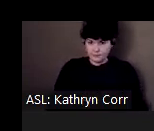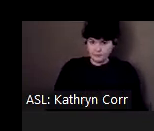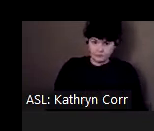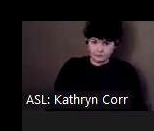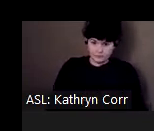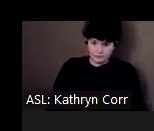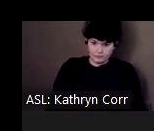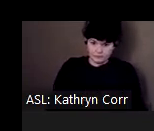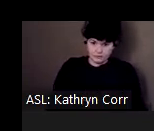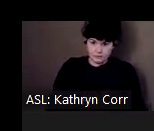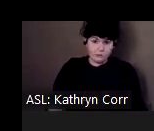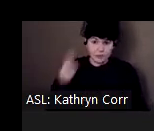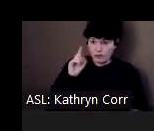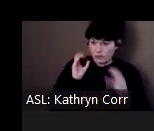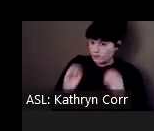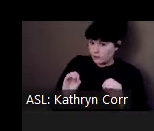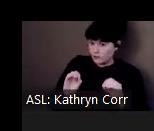Okay, not hearing anything.